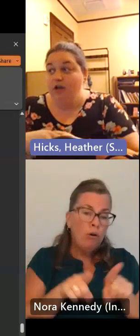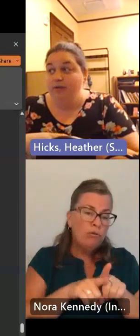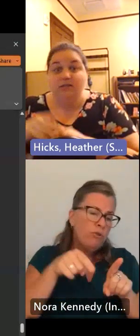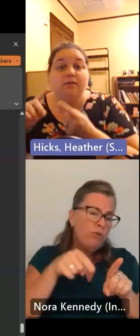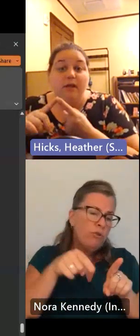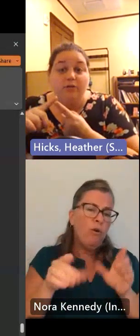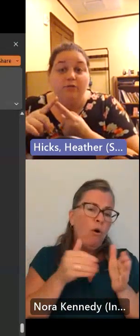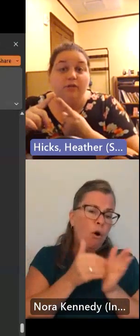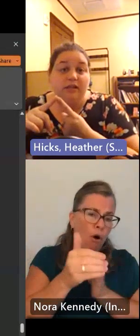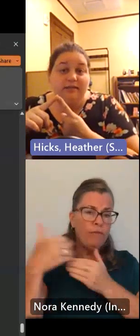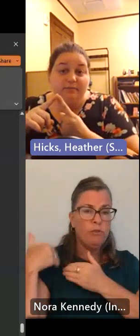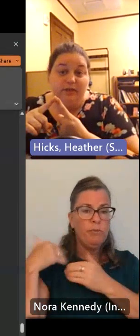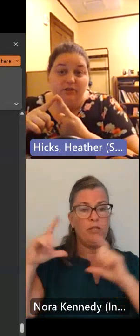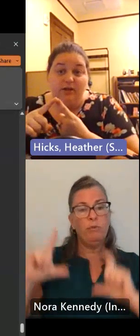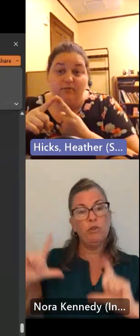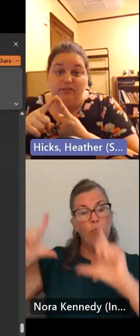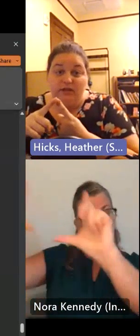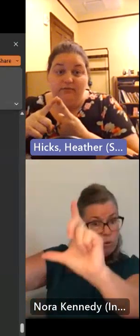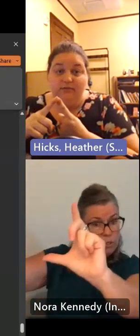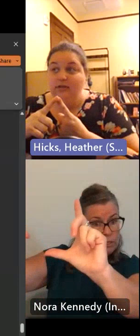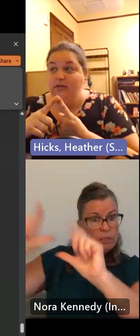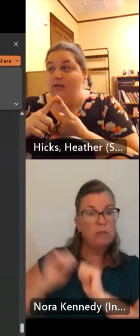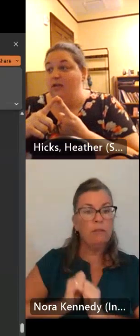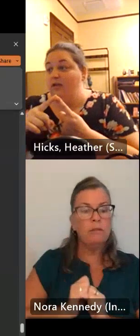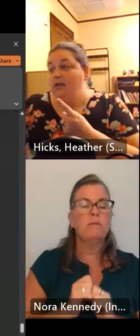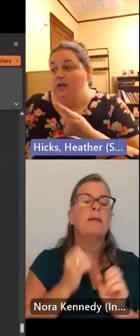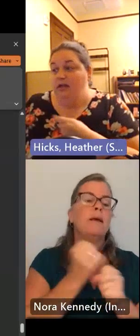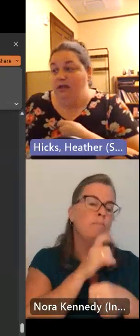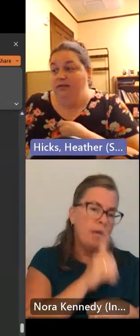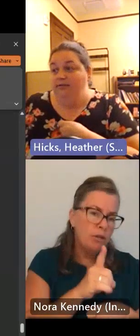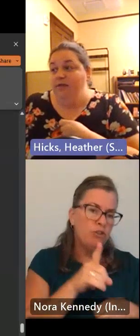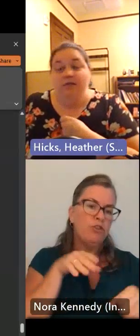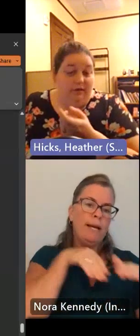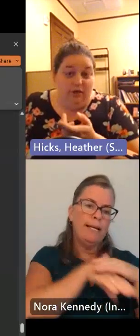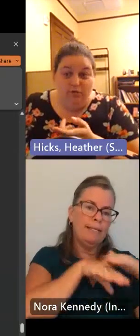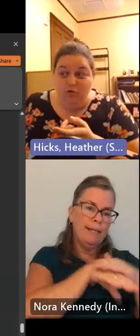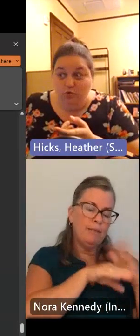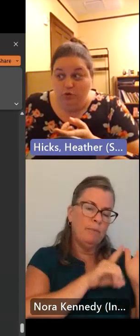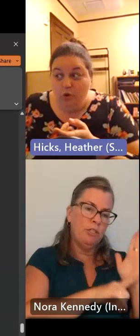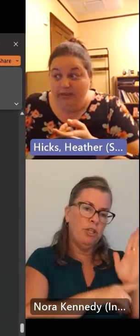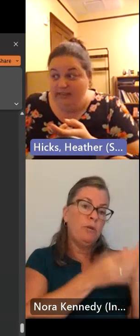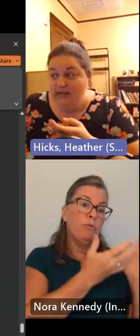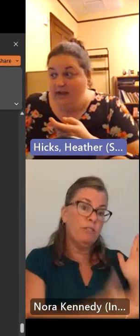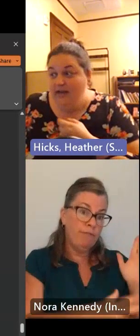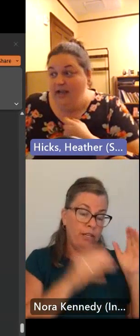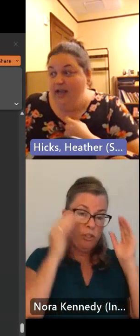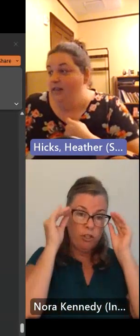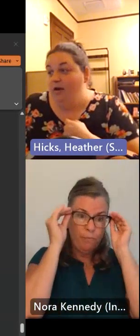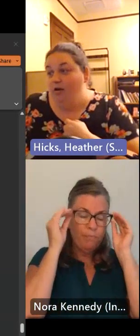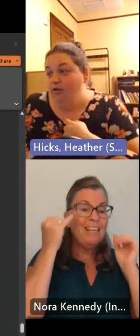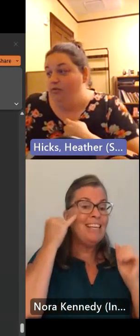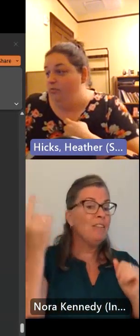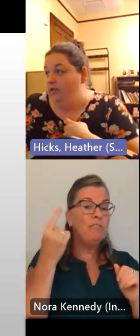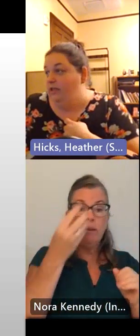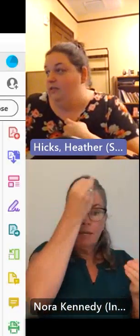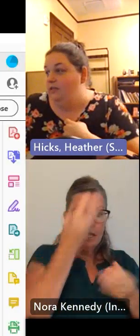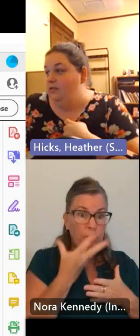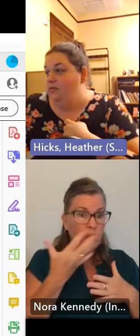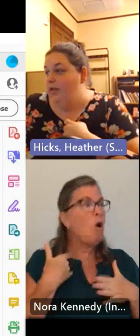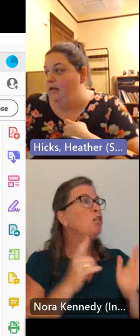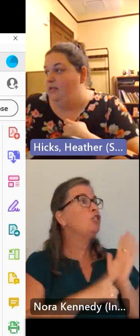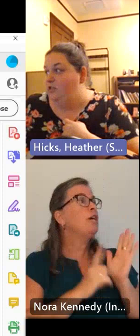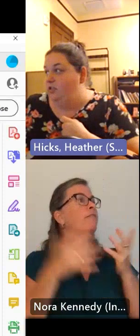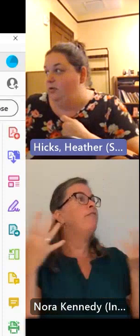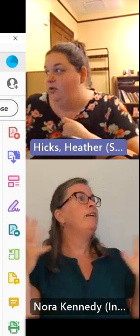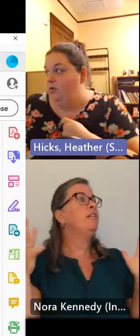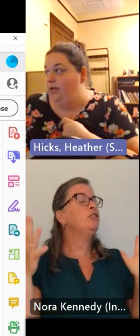and their job is to make sure that the accessibility check was done. If you're told it's done, all you really need to